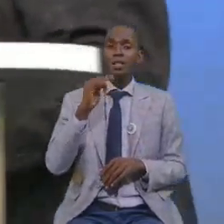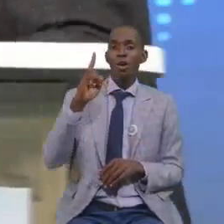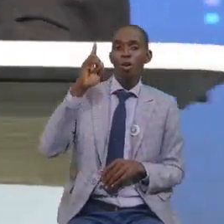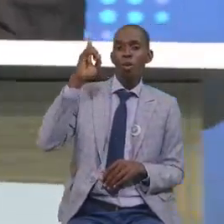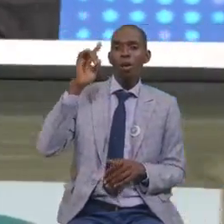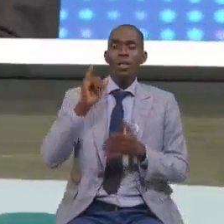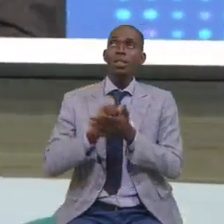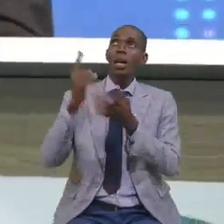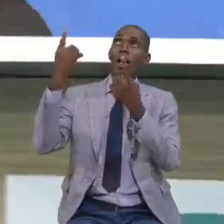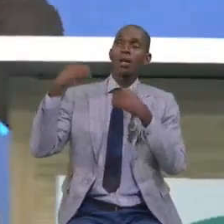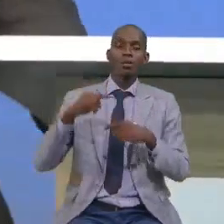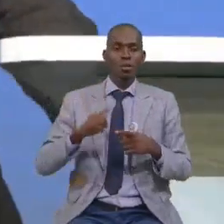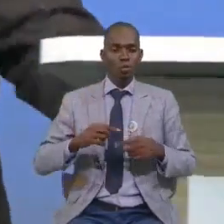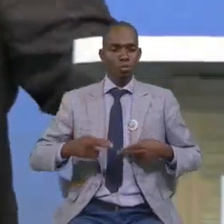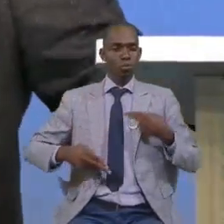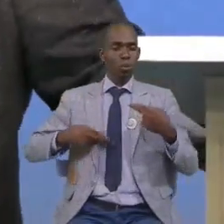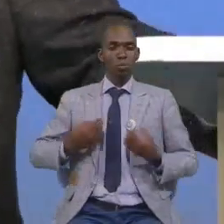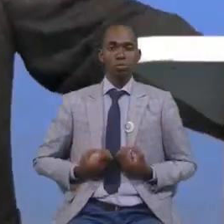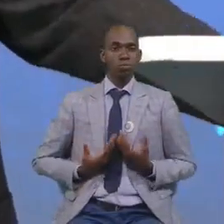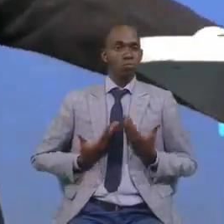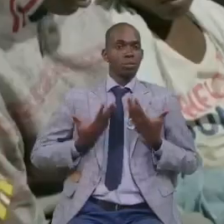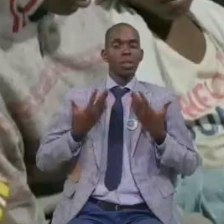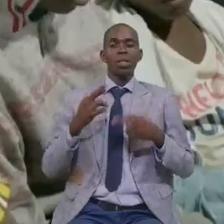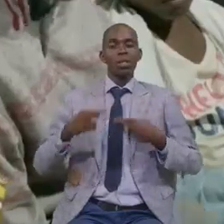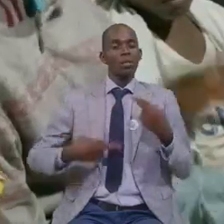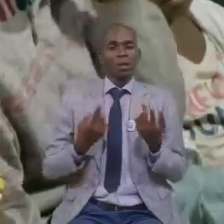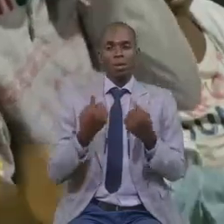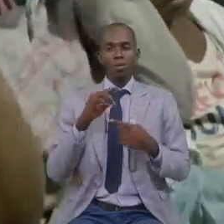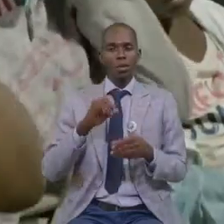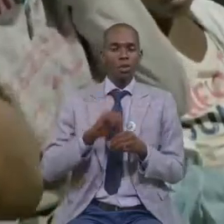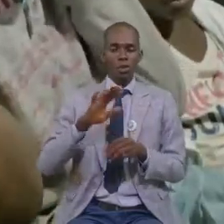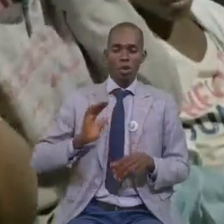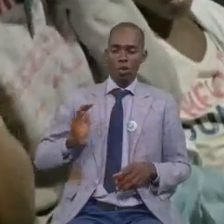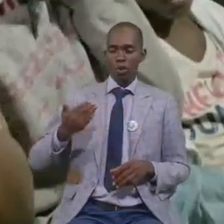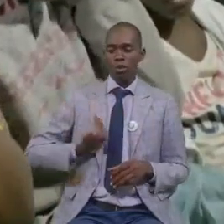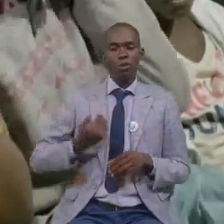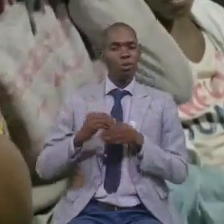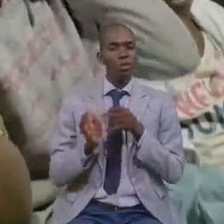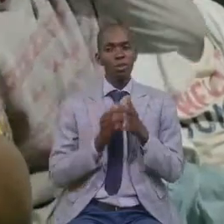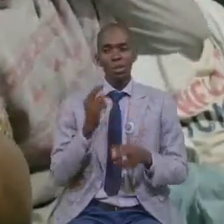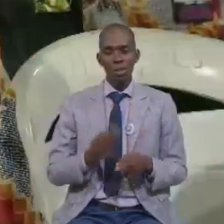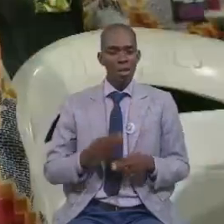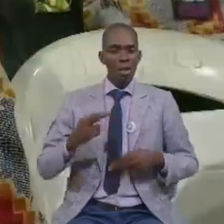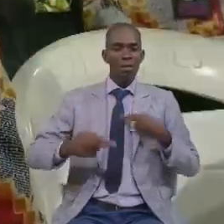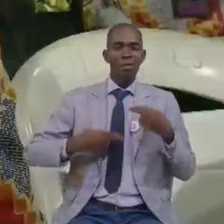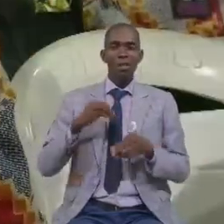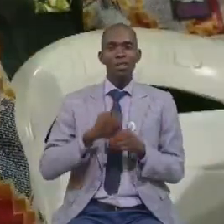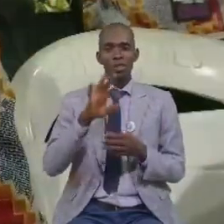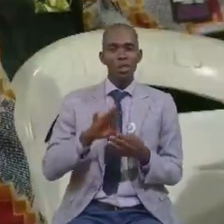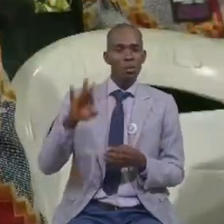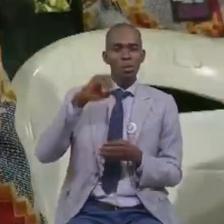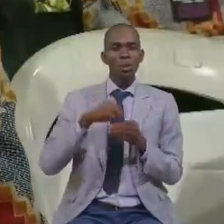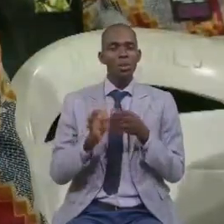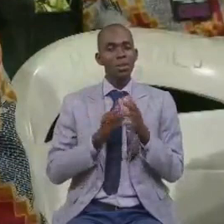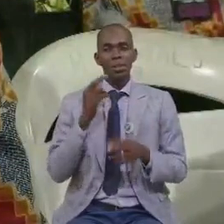to revive. Revival has come in your soul. Revival in your spirit.